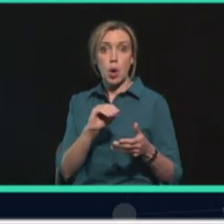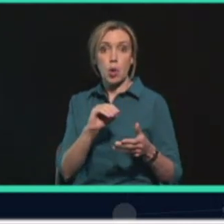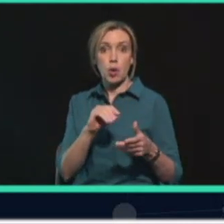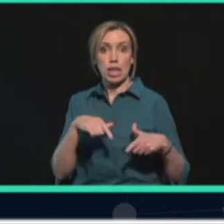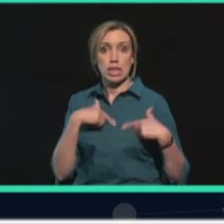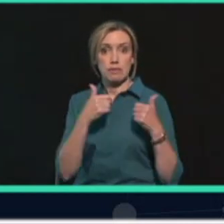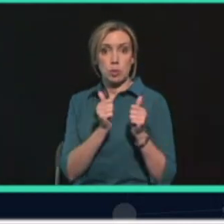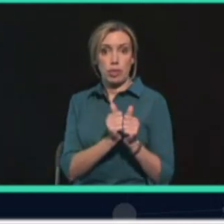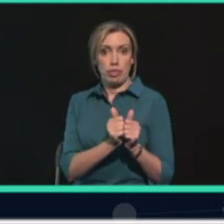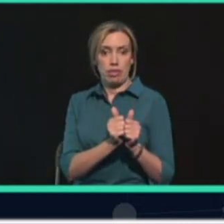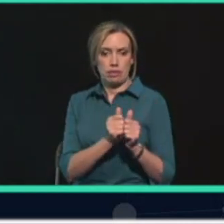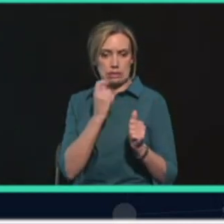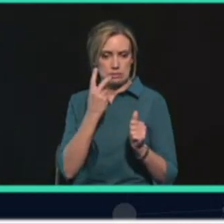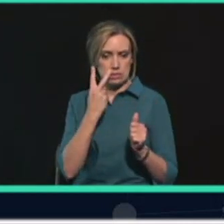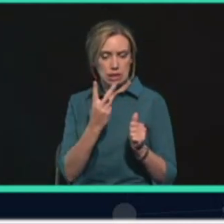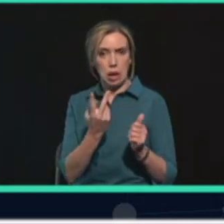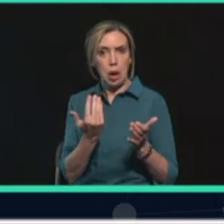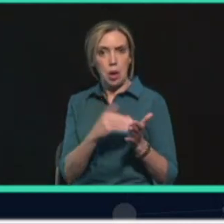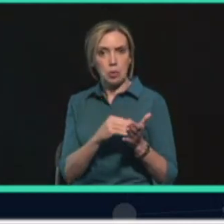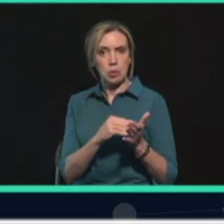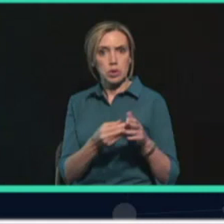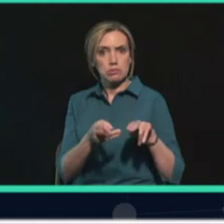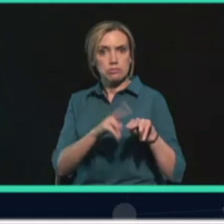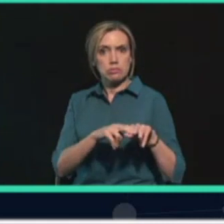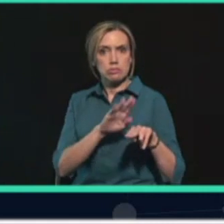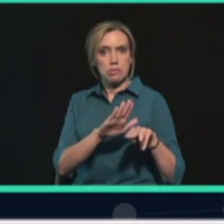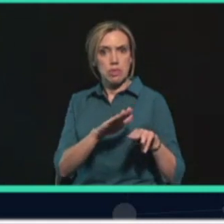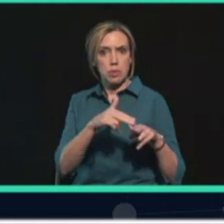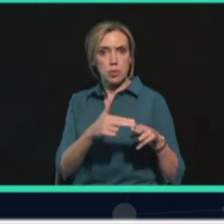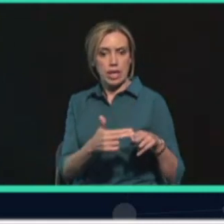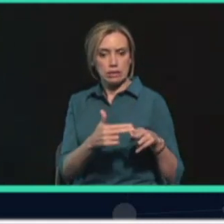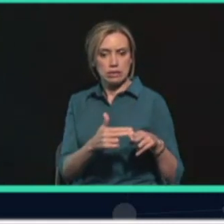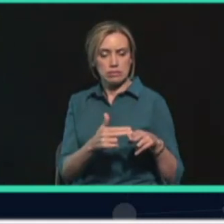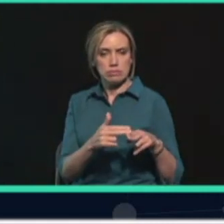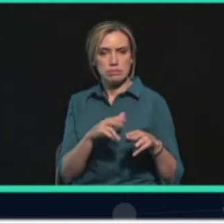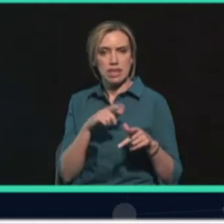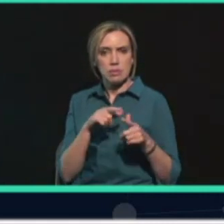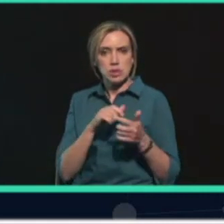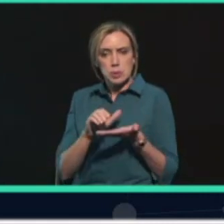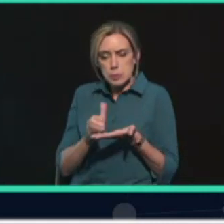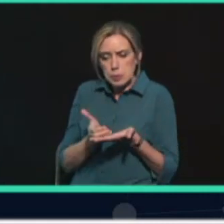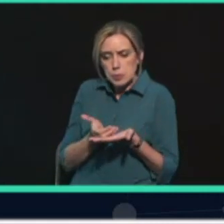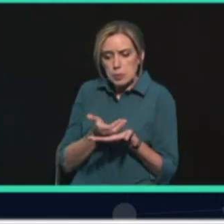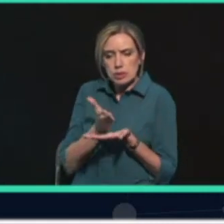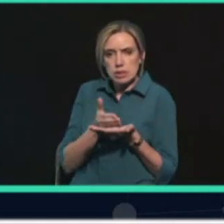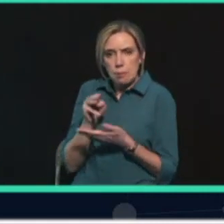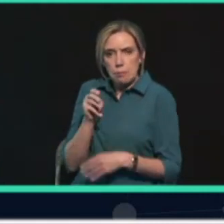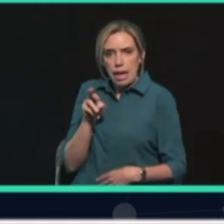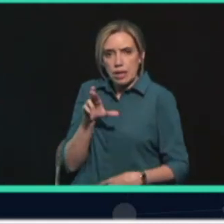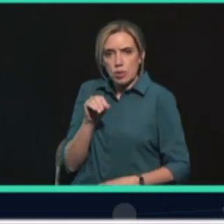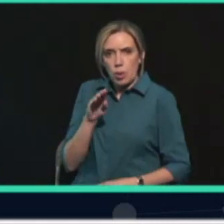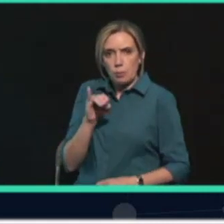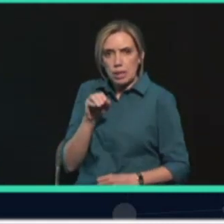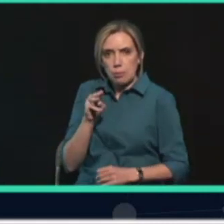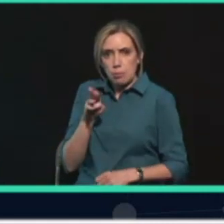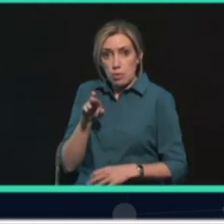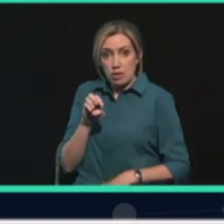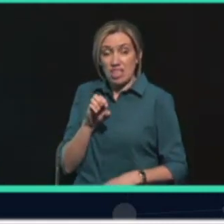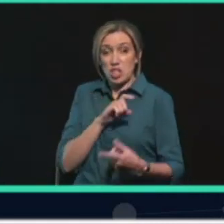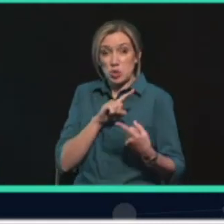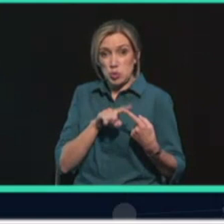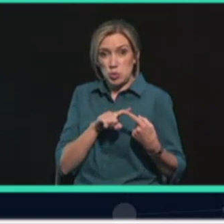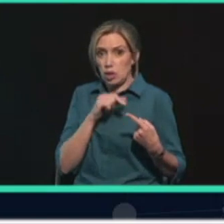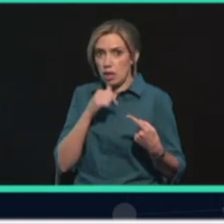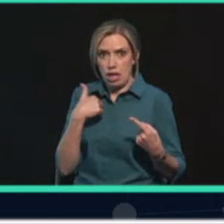can restore your weight. And then they also cultured some microbiota, gave it to the unhealthy mice, and all of a sudden you